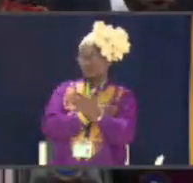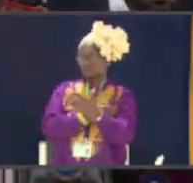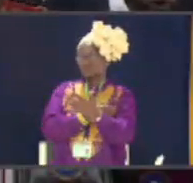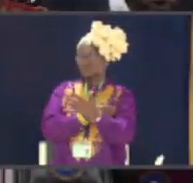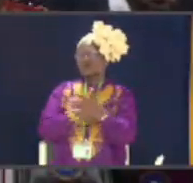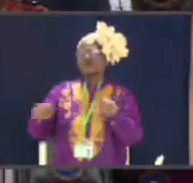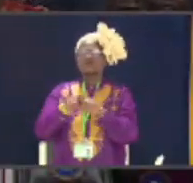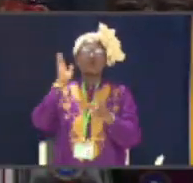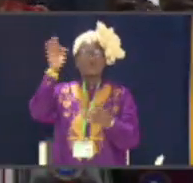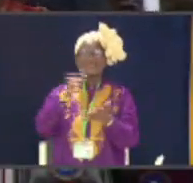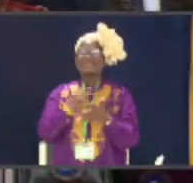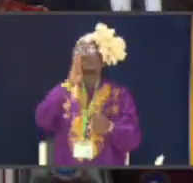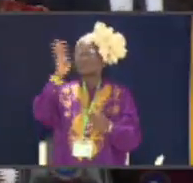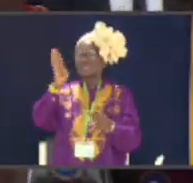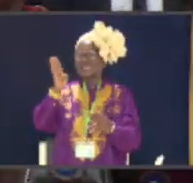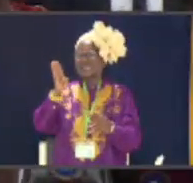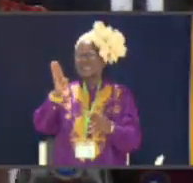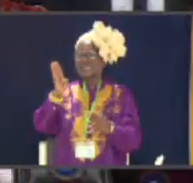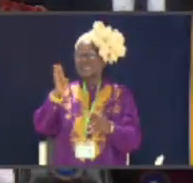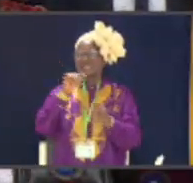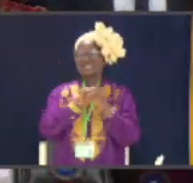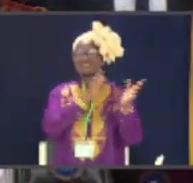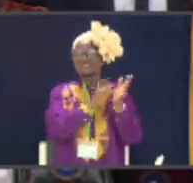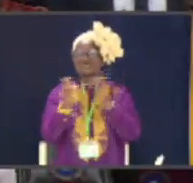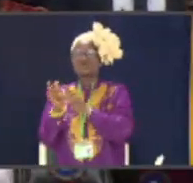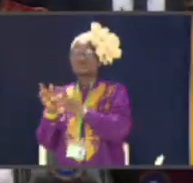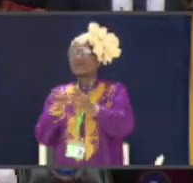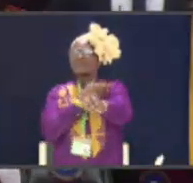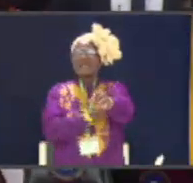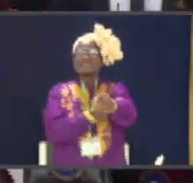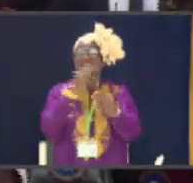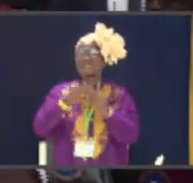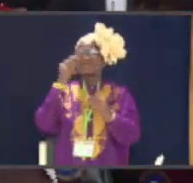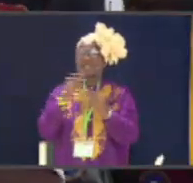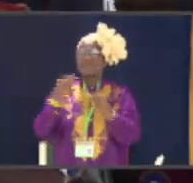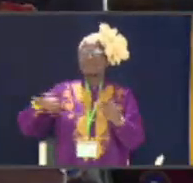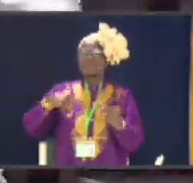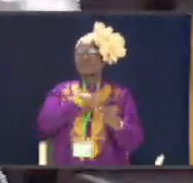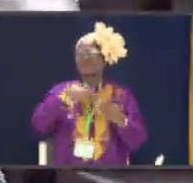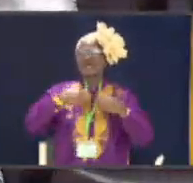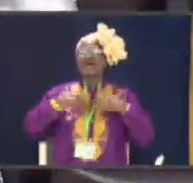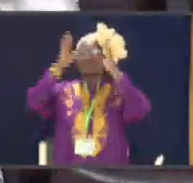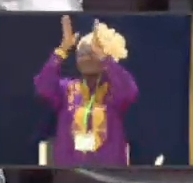so shall it be in Jesus mighty name we have prayed